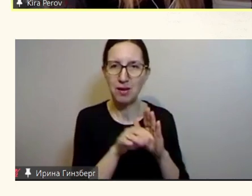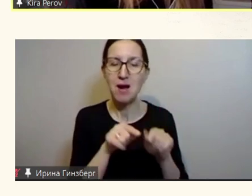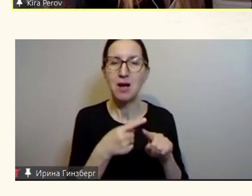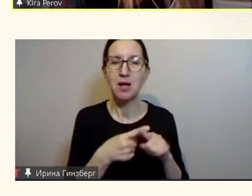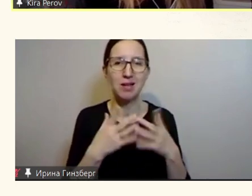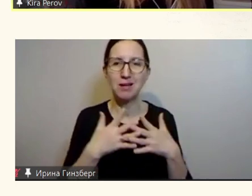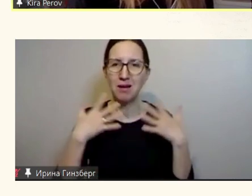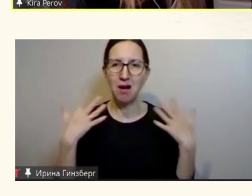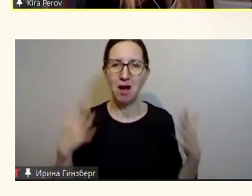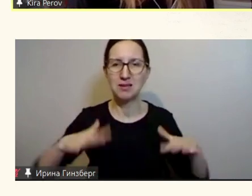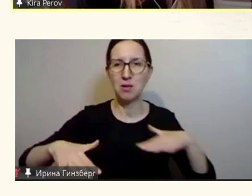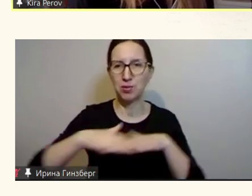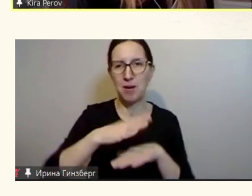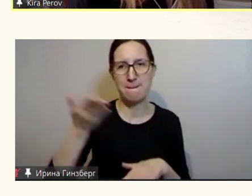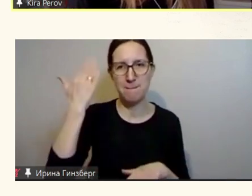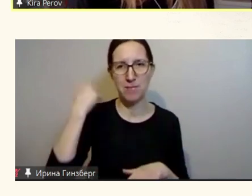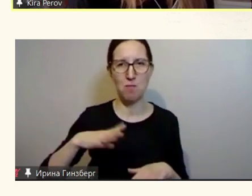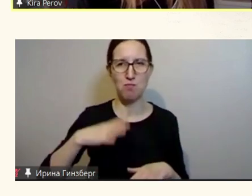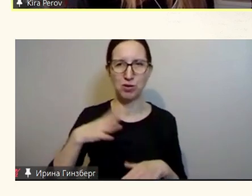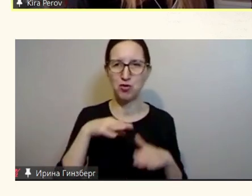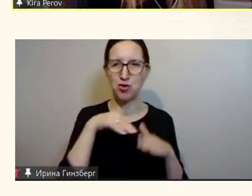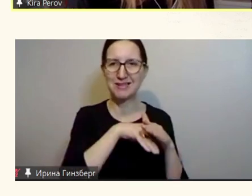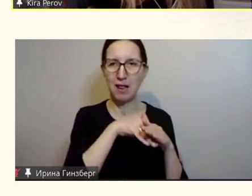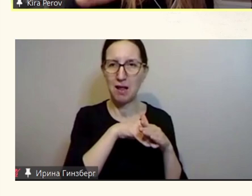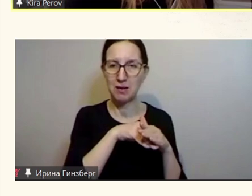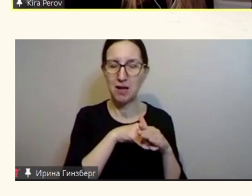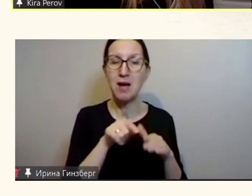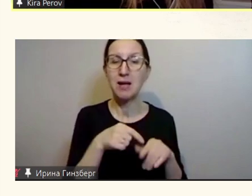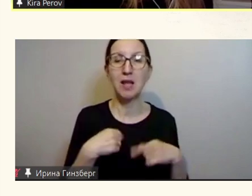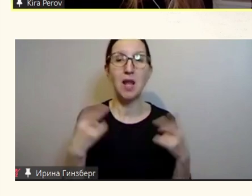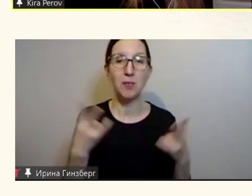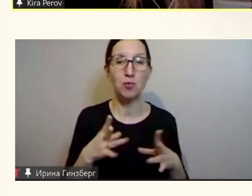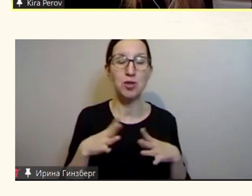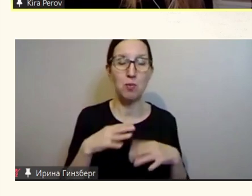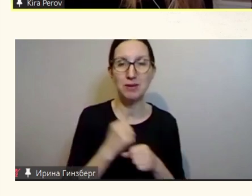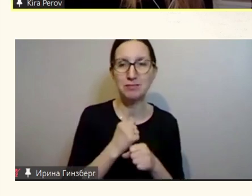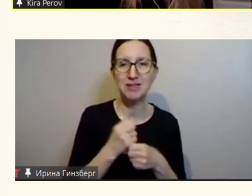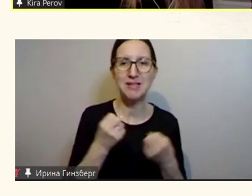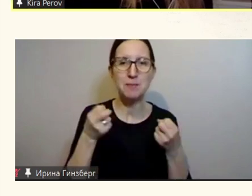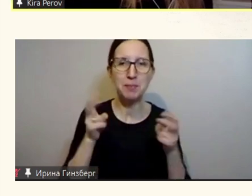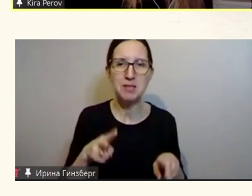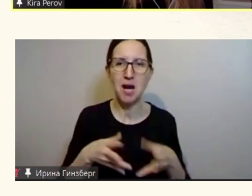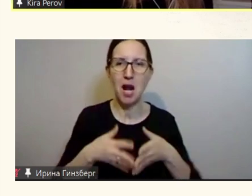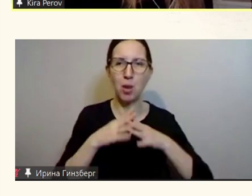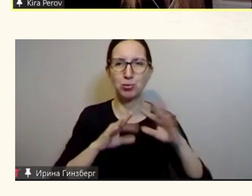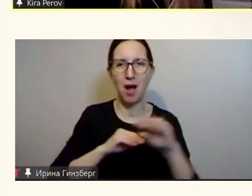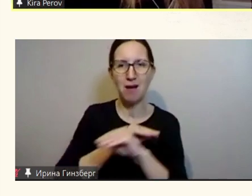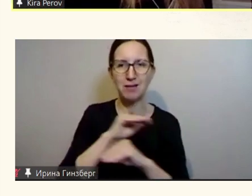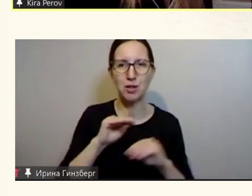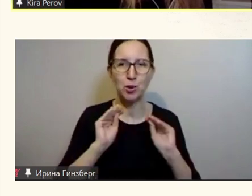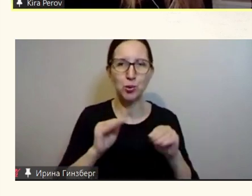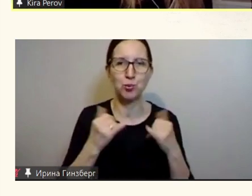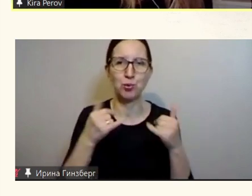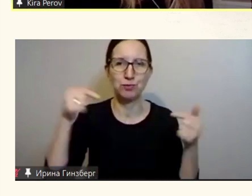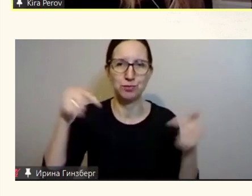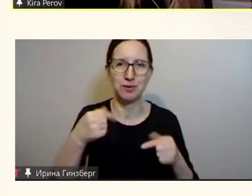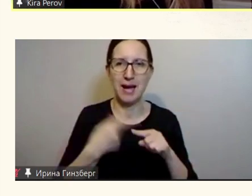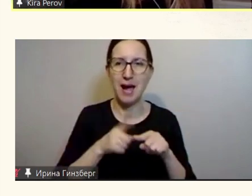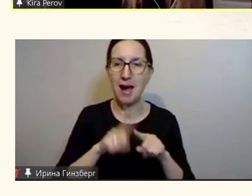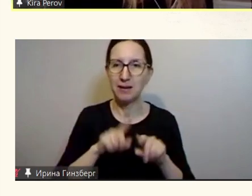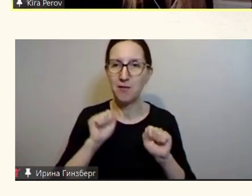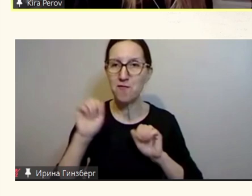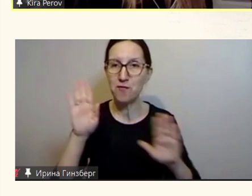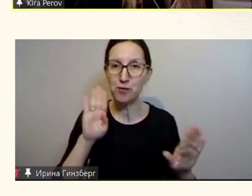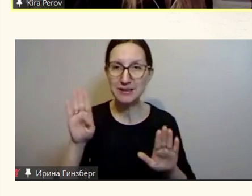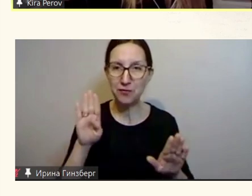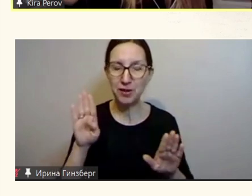everything. In some cases, we wanted to actually see and expose the ceiling because